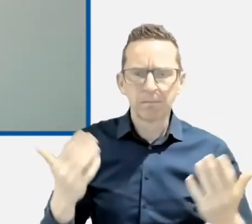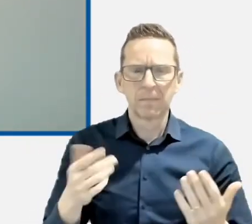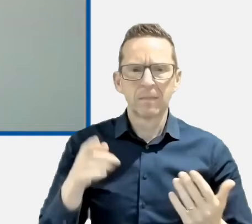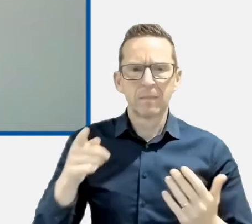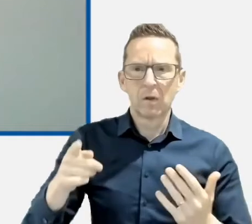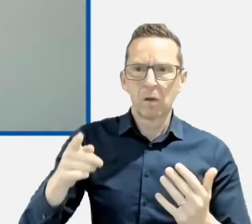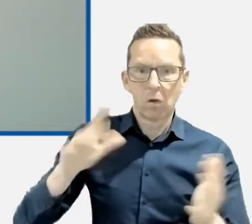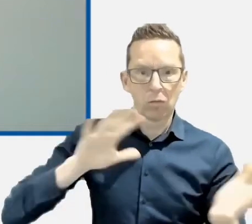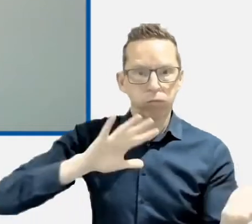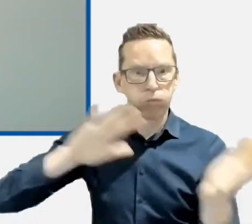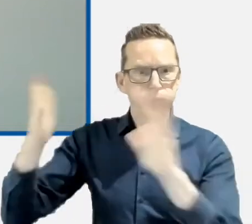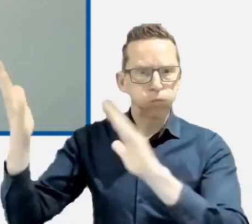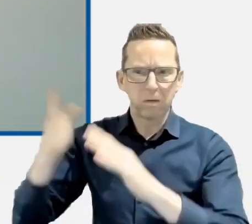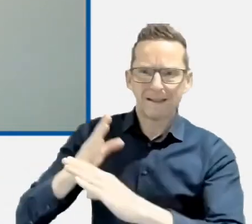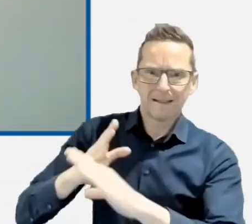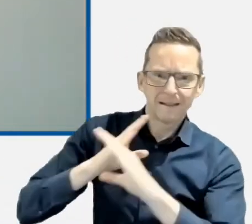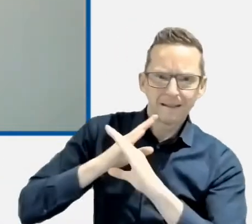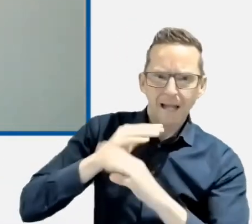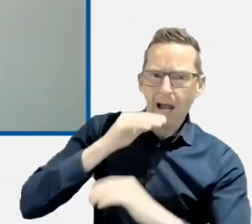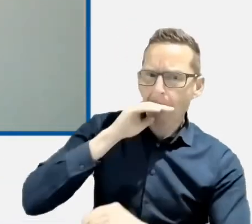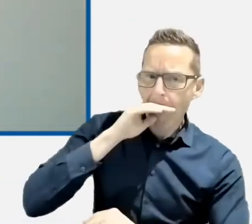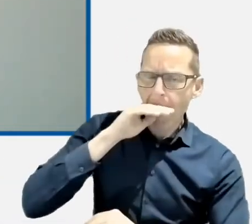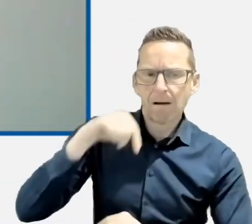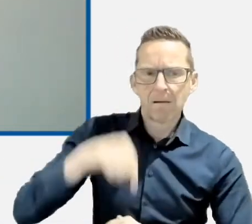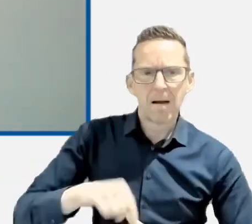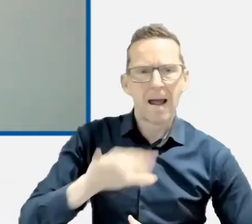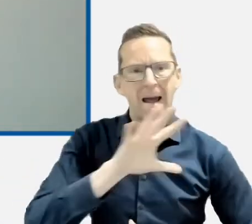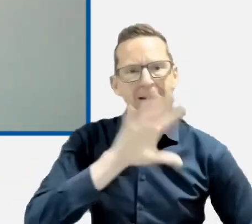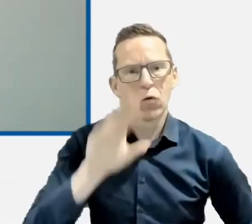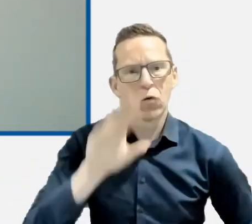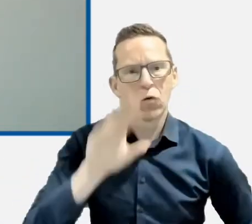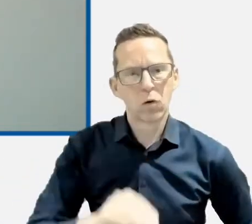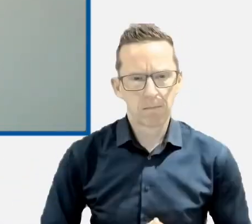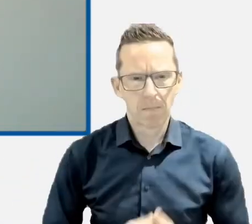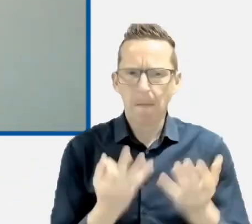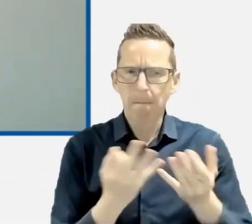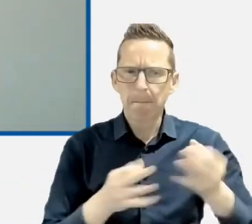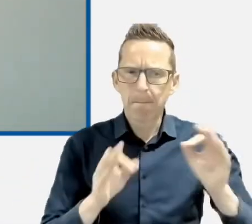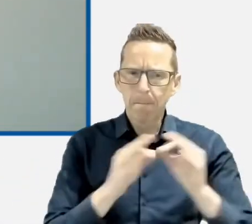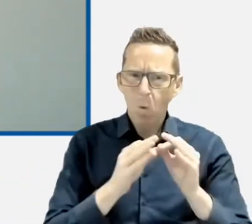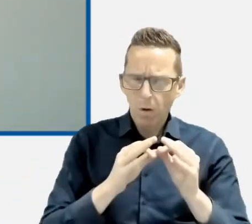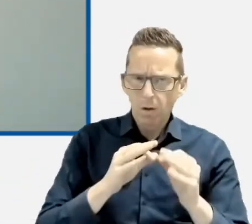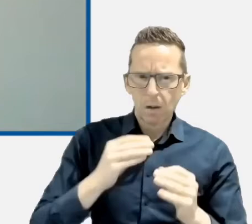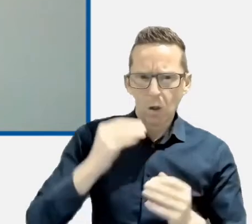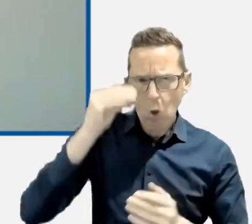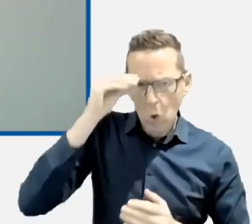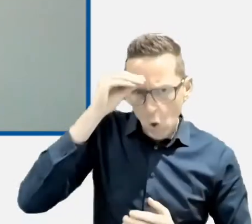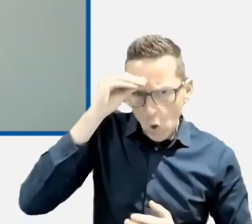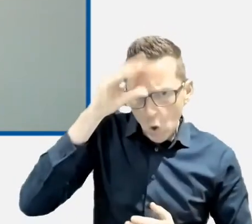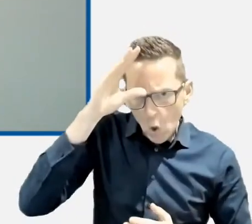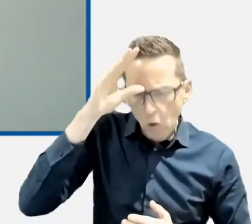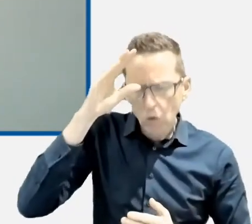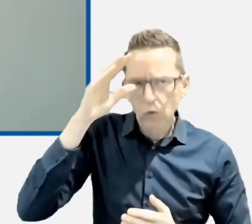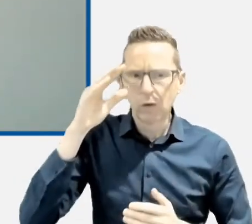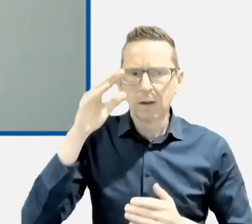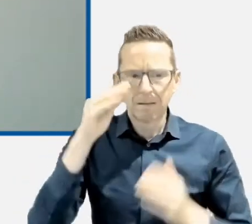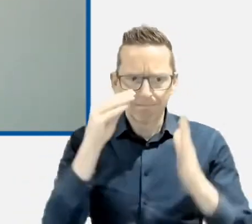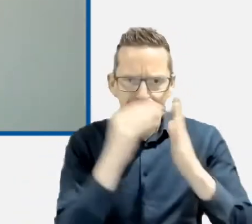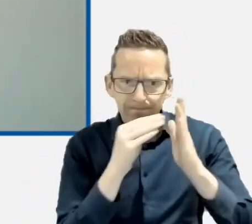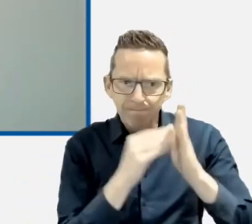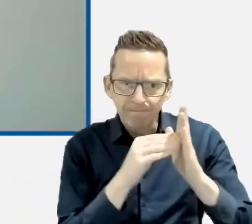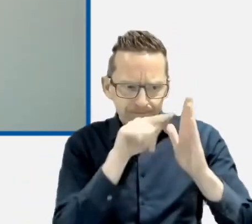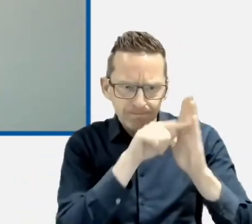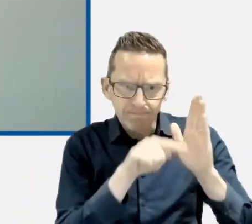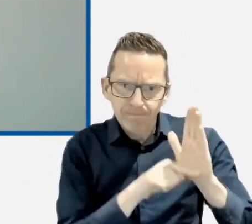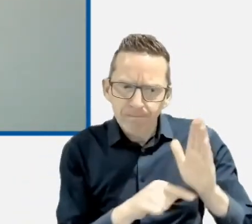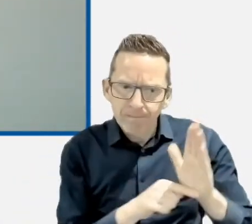competing needs, having critical knowledge will ensure that evidence-based decisions are made to effectively